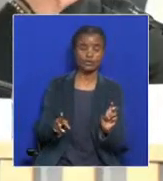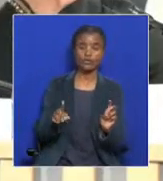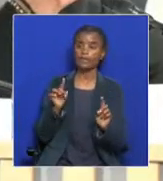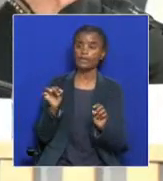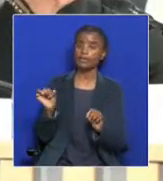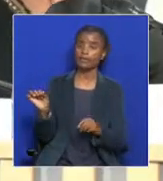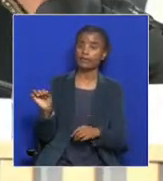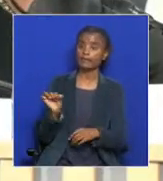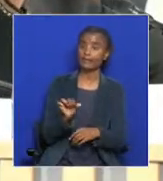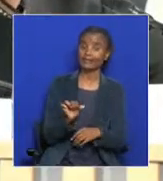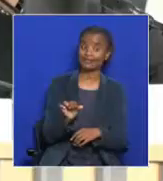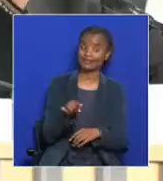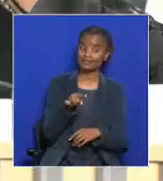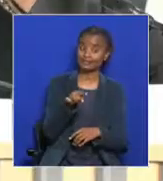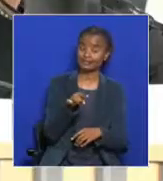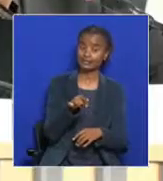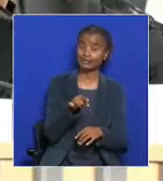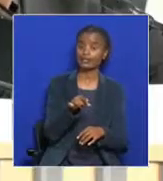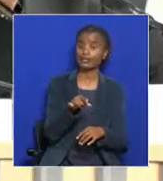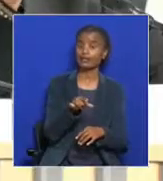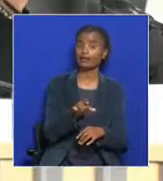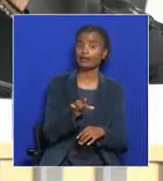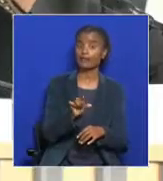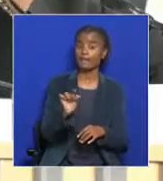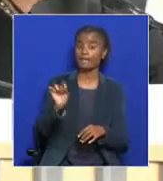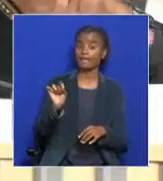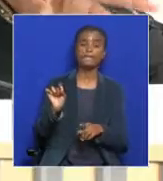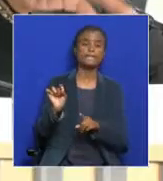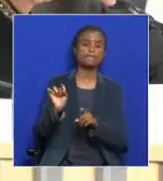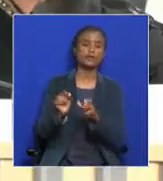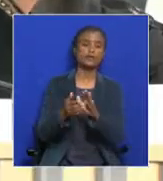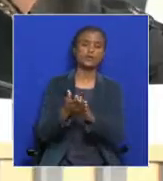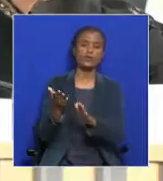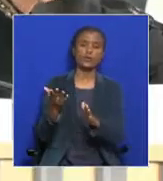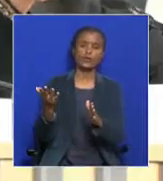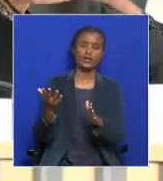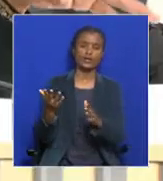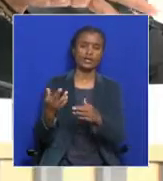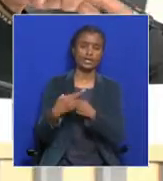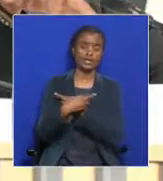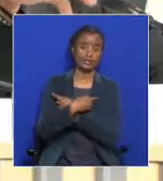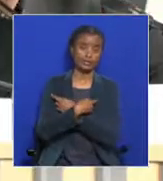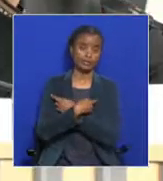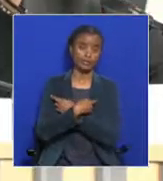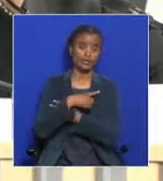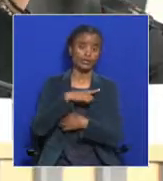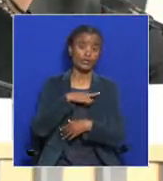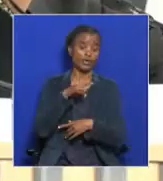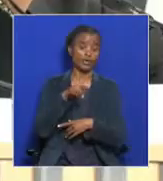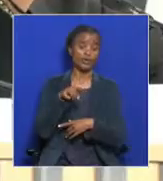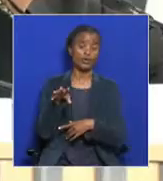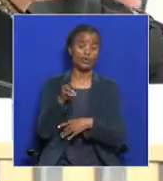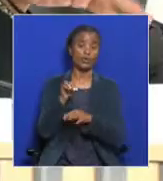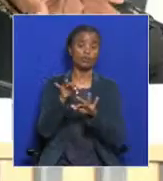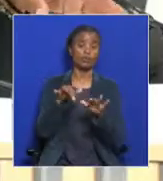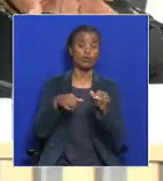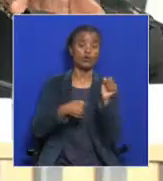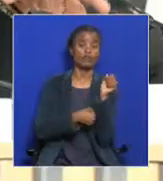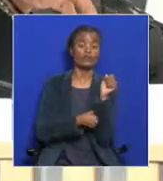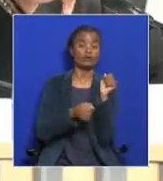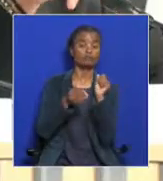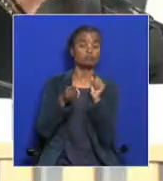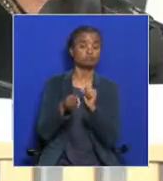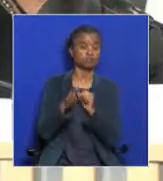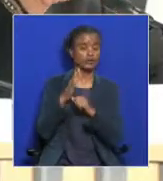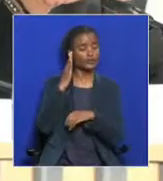leaving. Mpangase was going on retirement because everyone in the office knew that was going to happen.